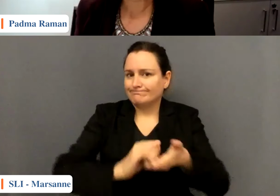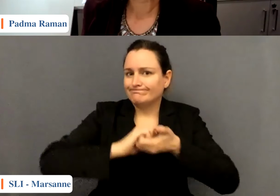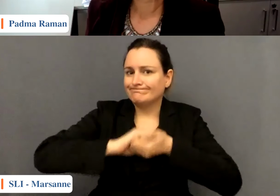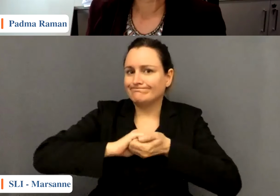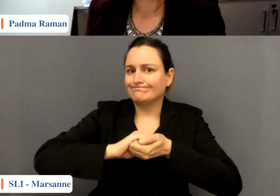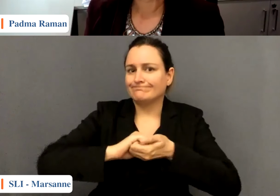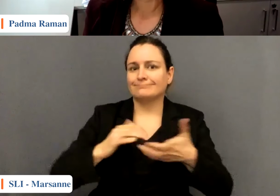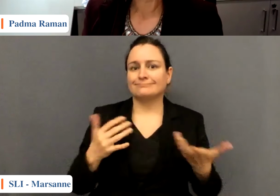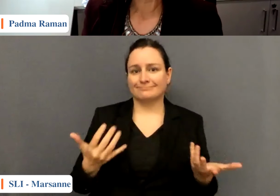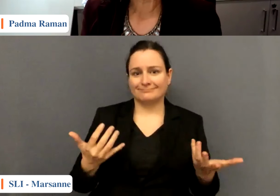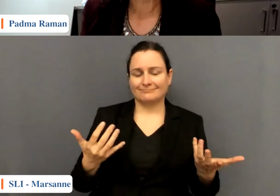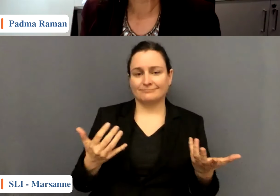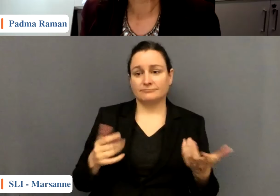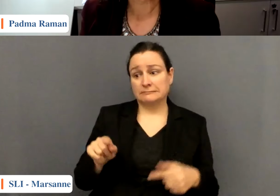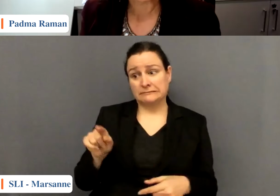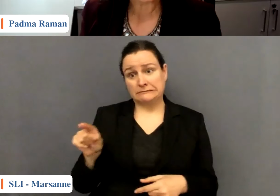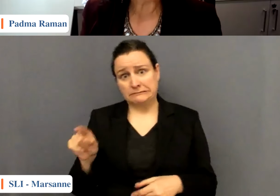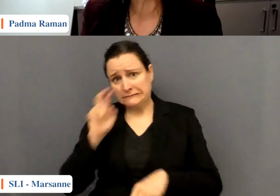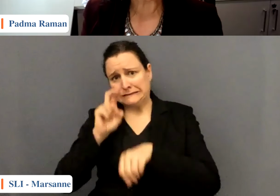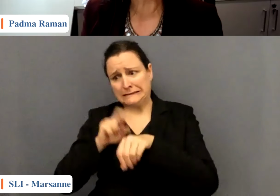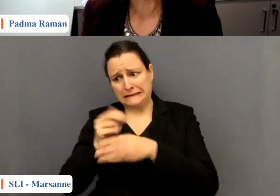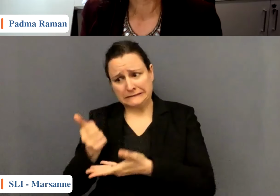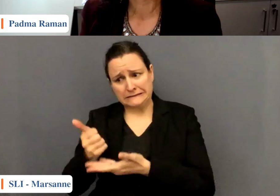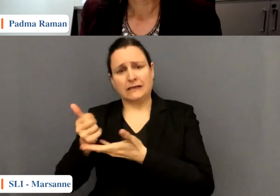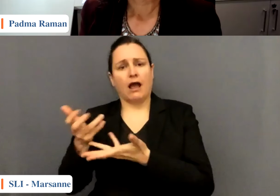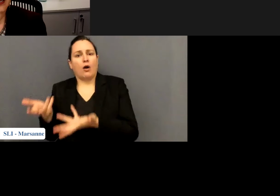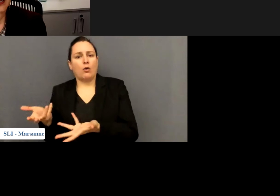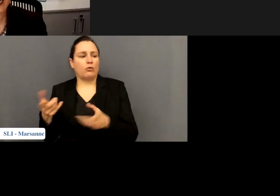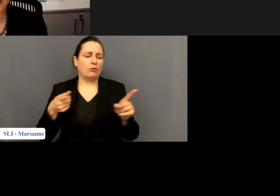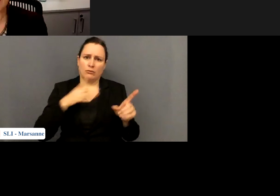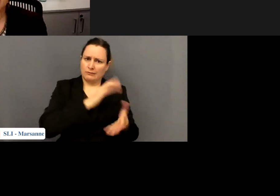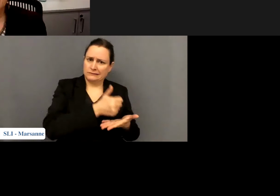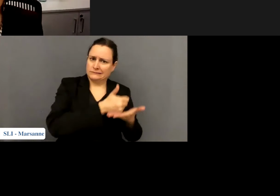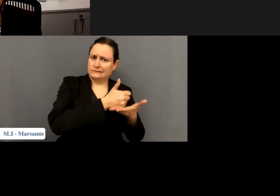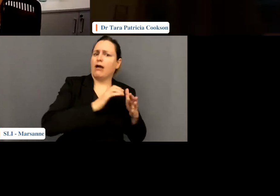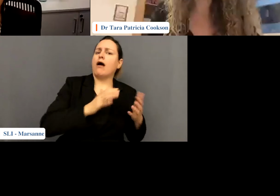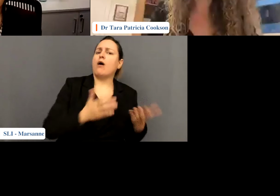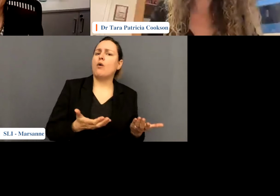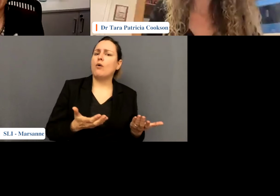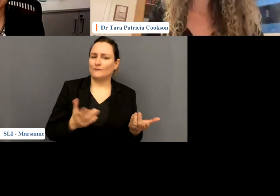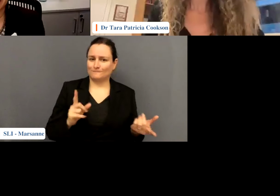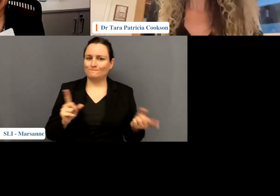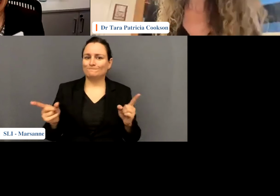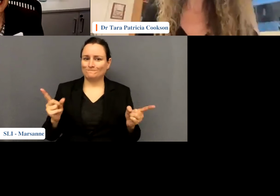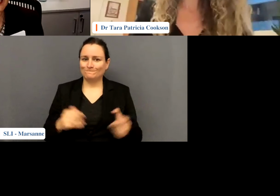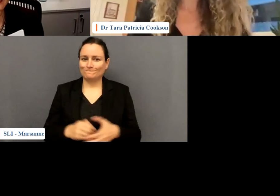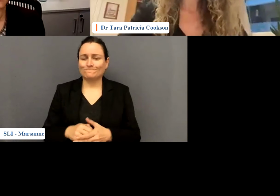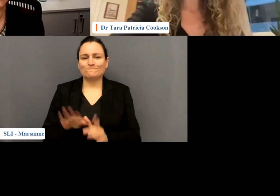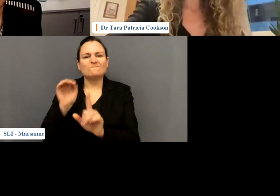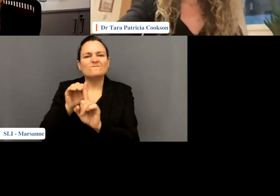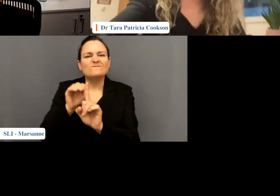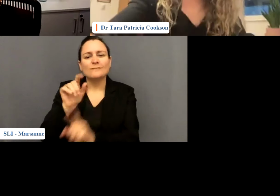might start with Tara. Did that come through in the research? How do we actually